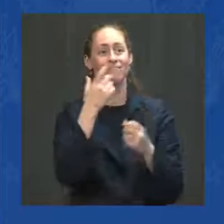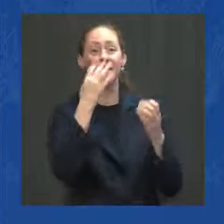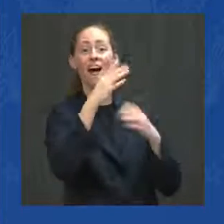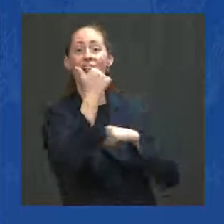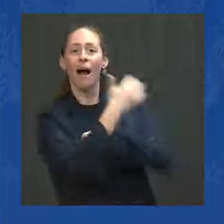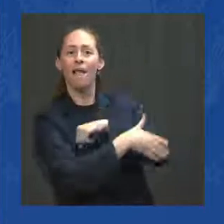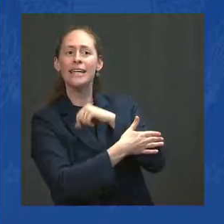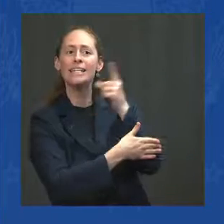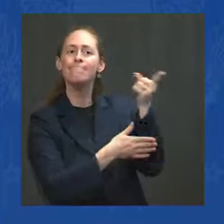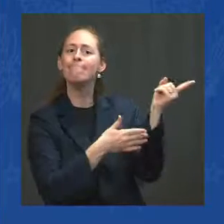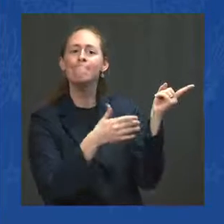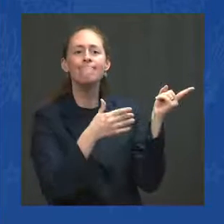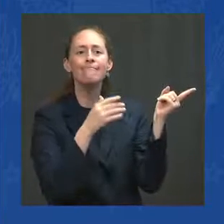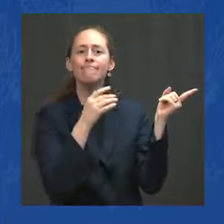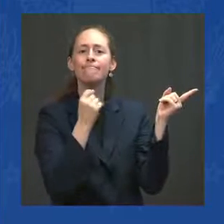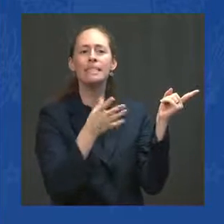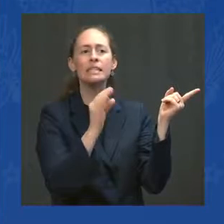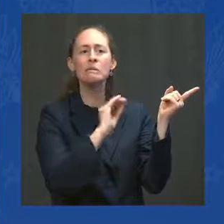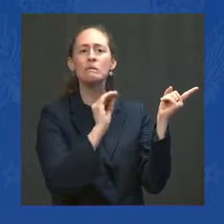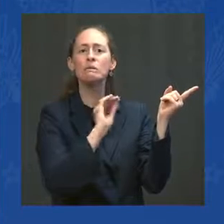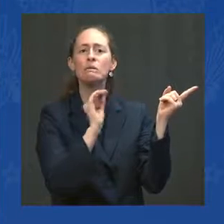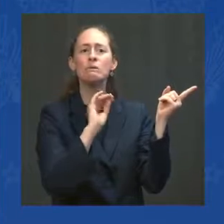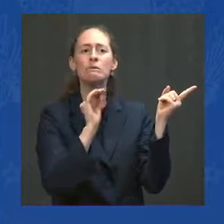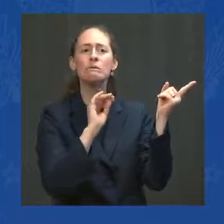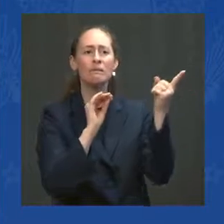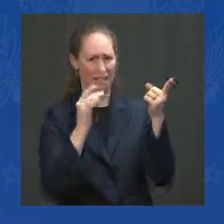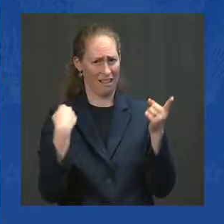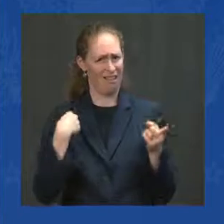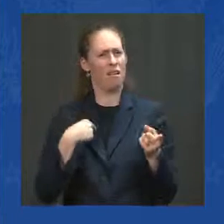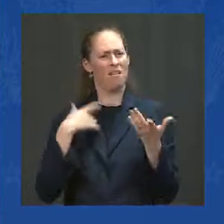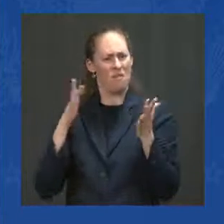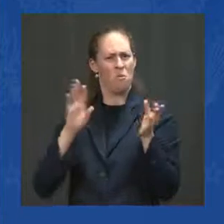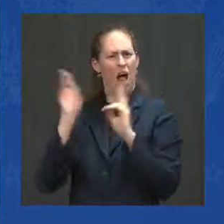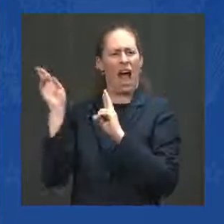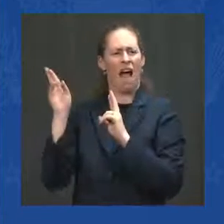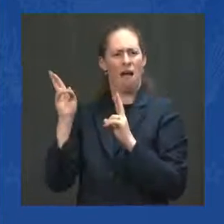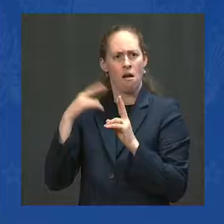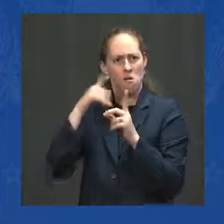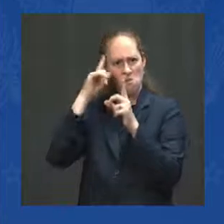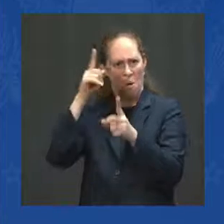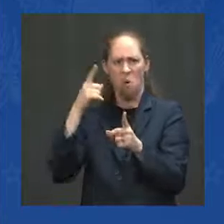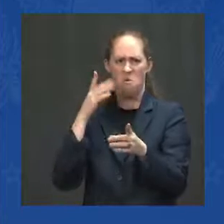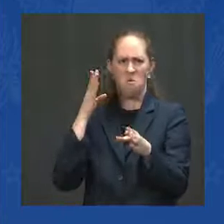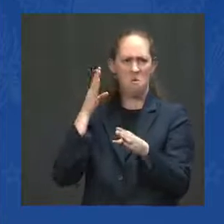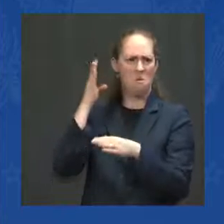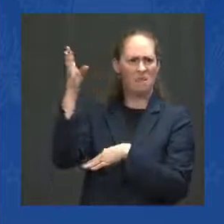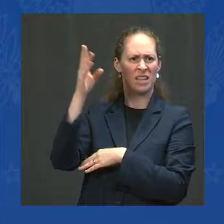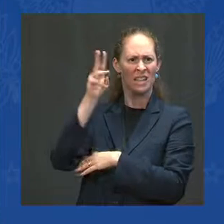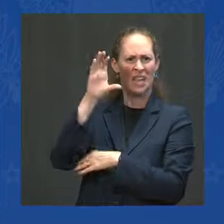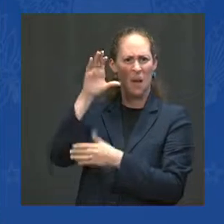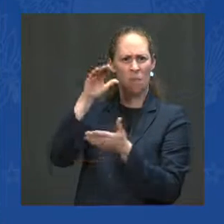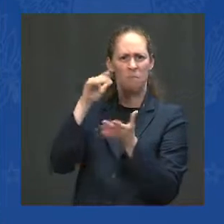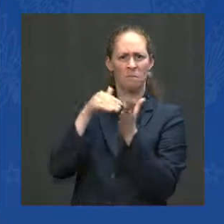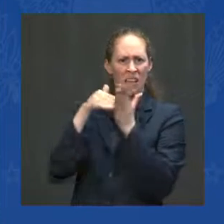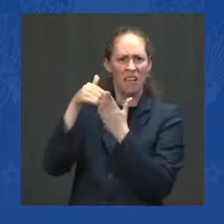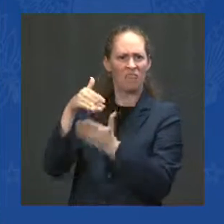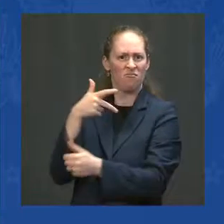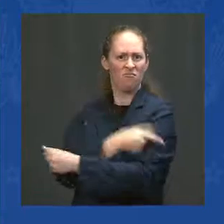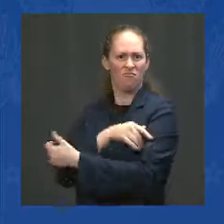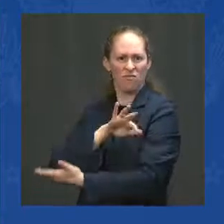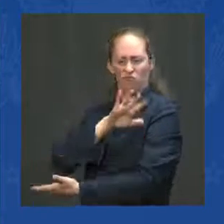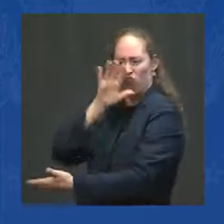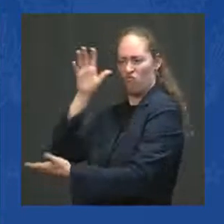every single American, we have over 600 million doses of vaccine for Americans.